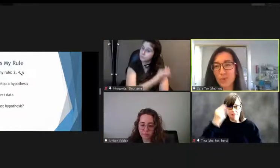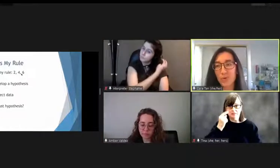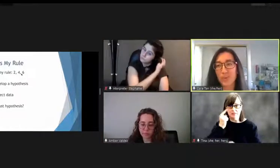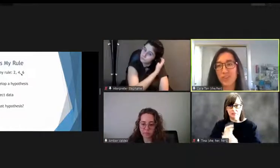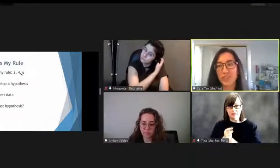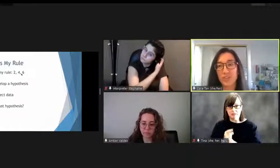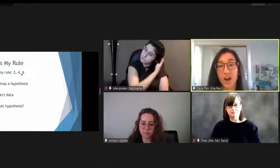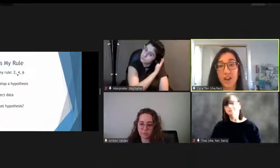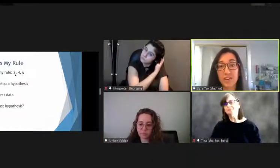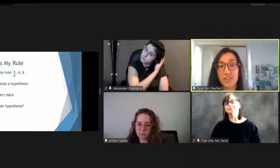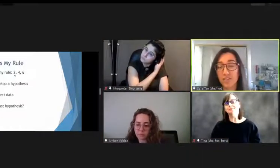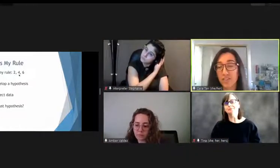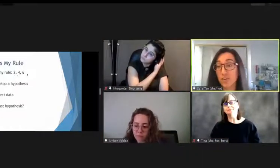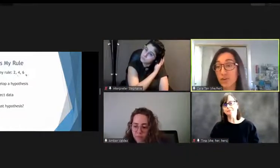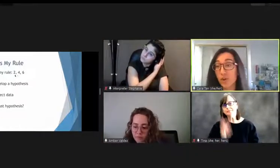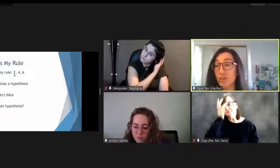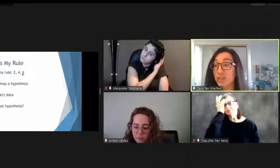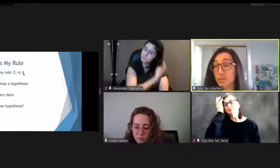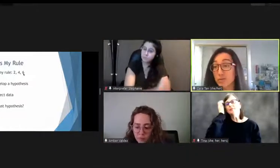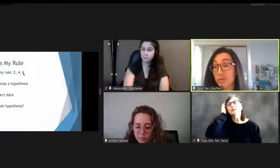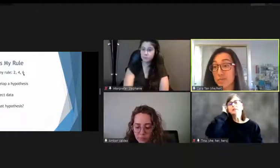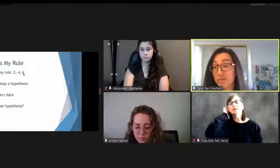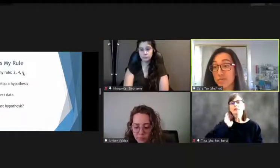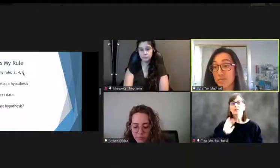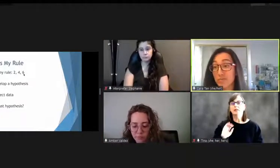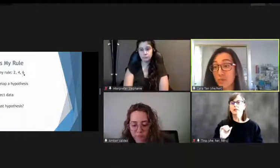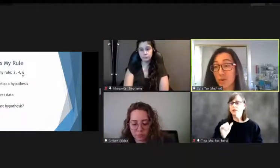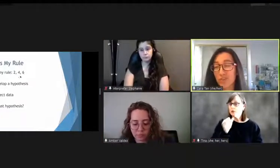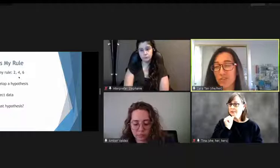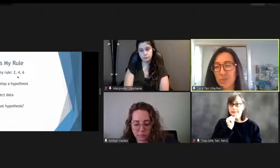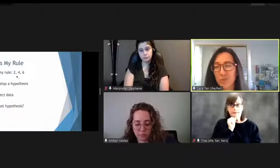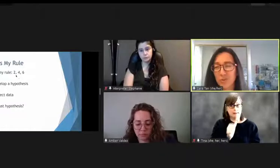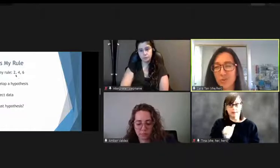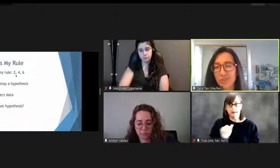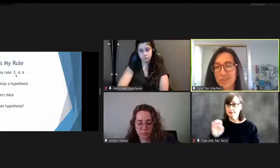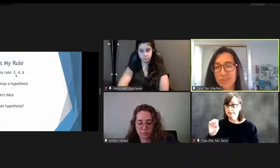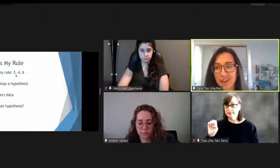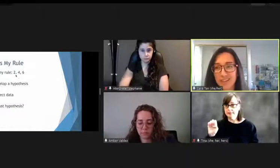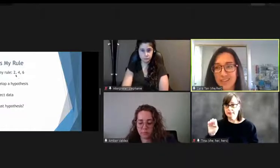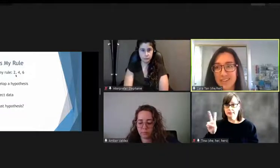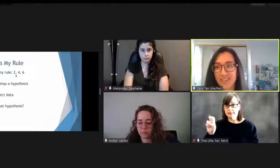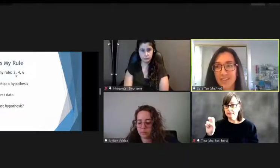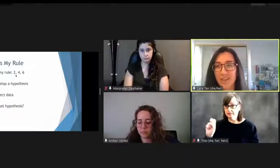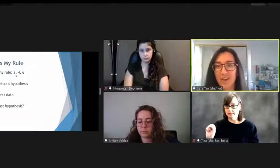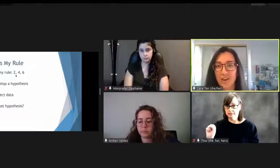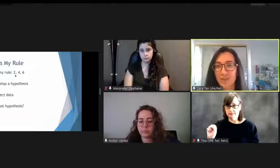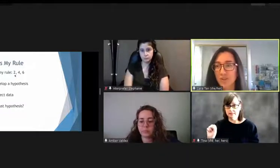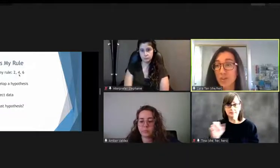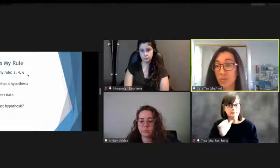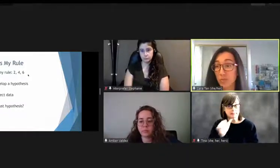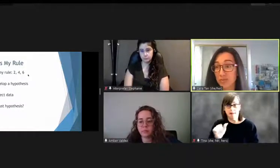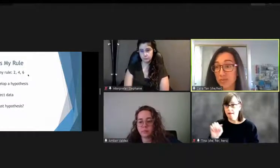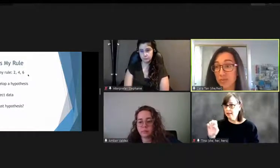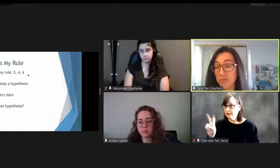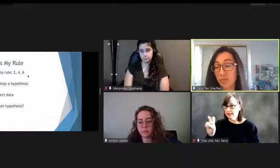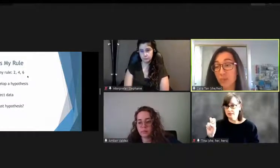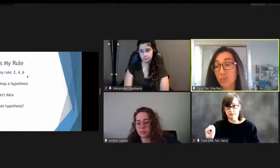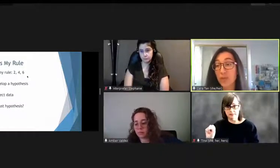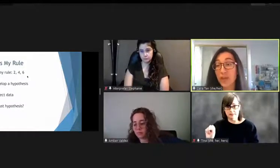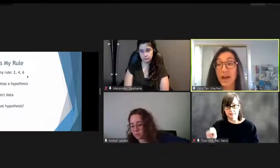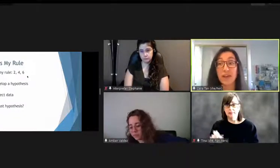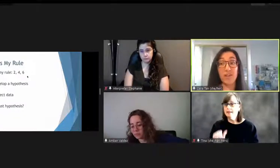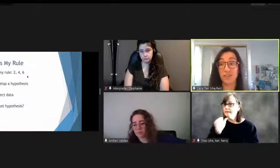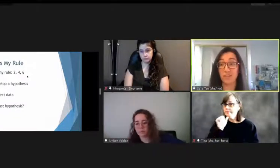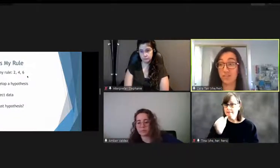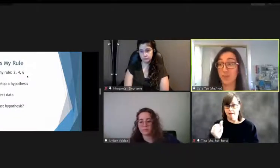that the rule is not that the numbers go up by 2s. We also know that the rule is not that they are even numbers because